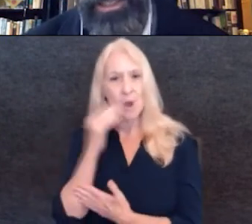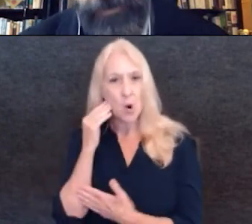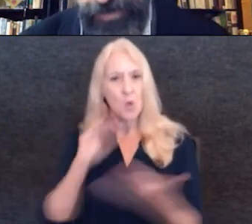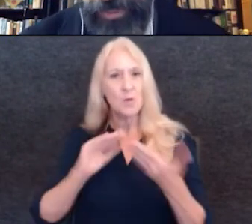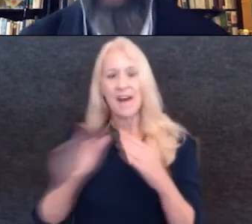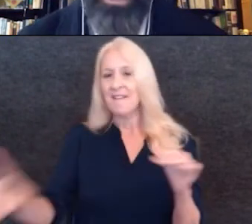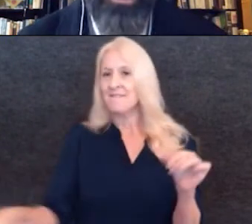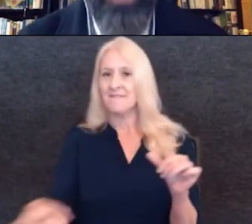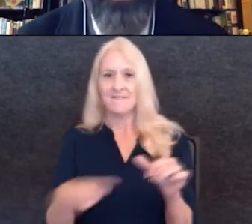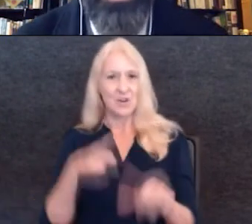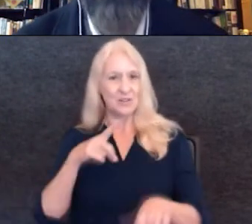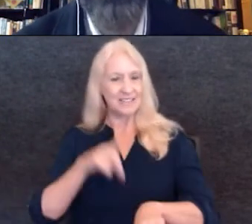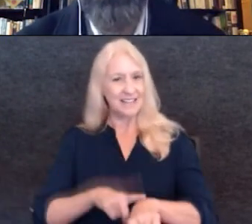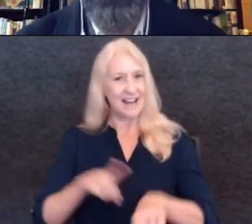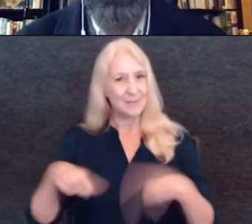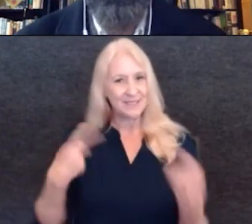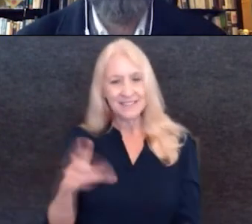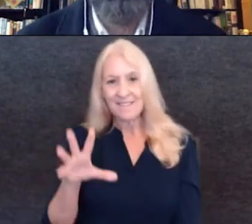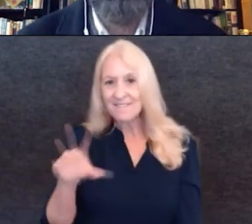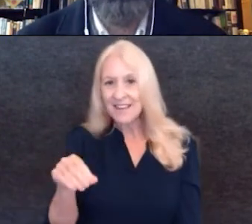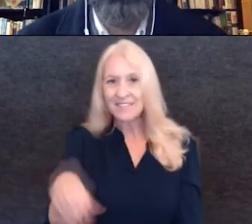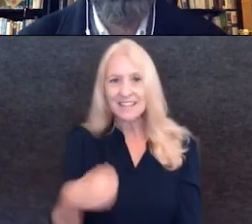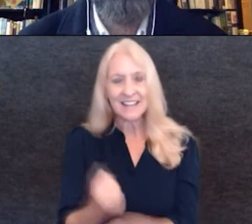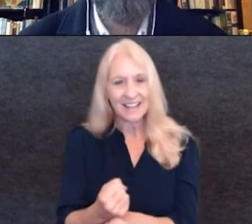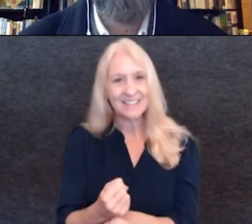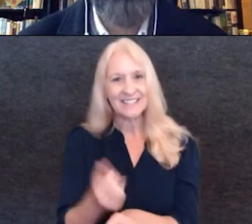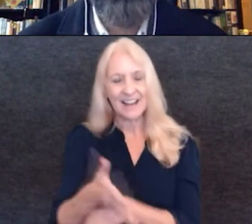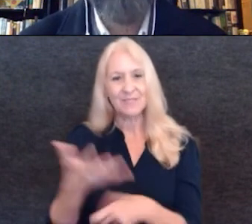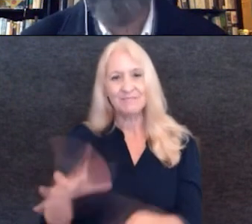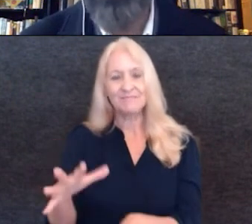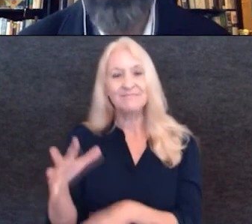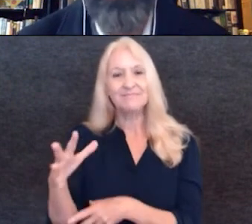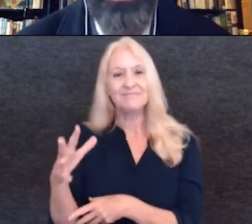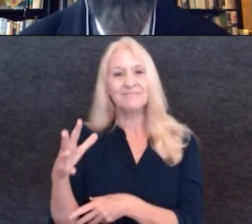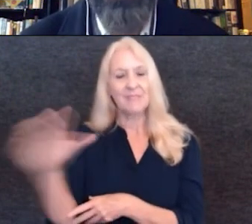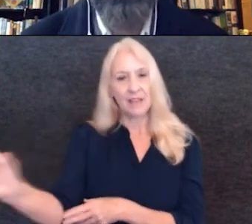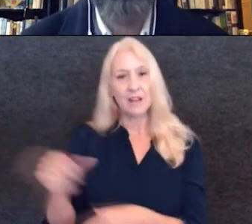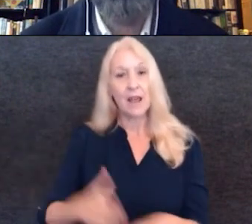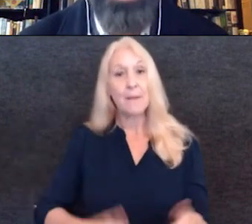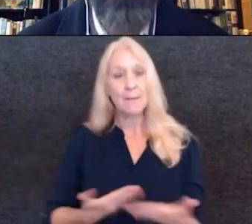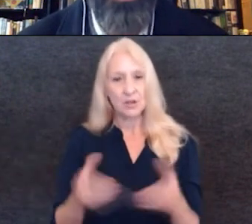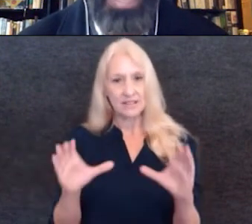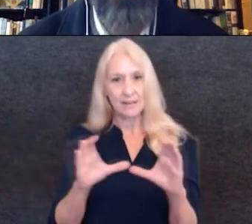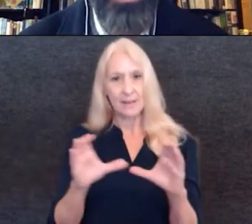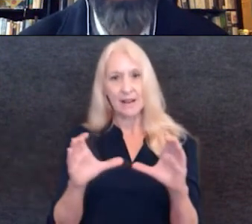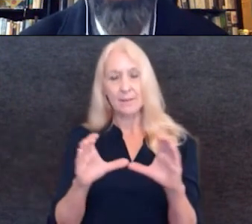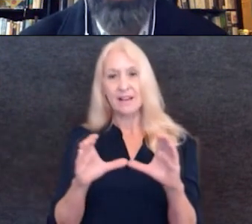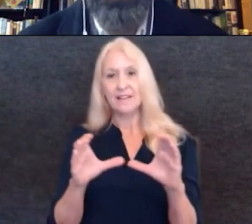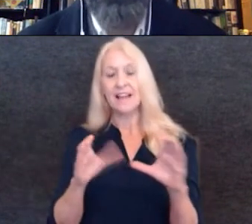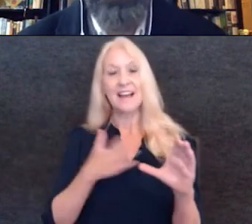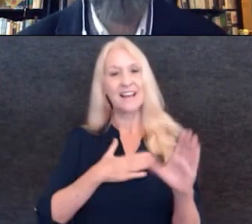in, 50 years after I left. And in my birth certificate, there's my